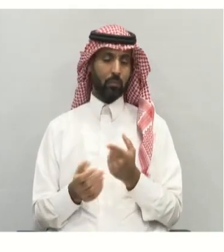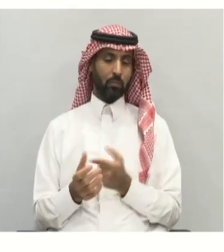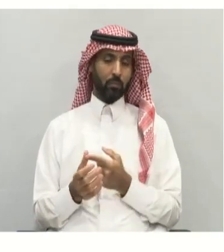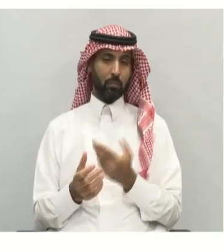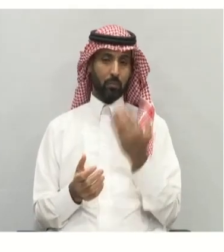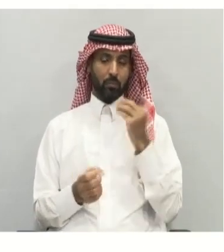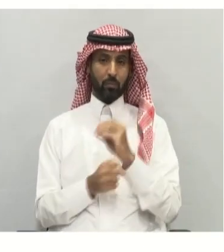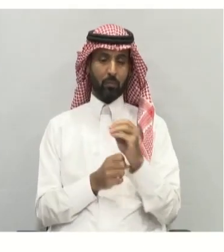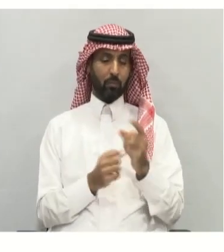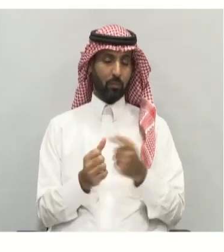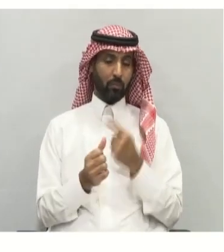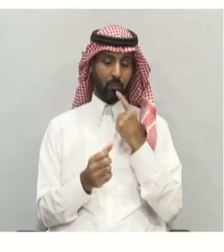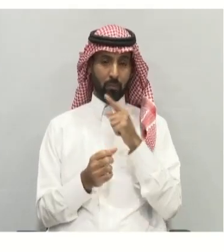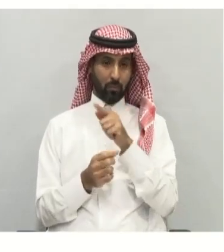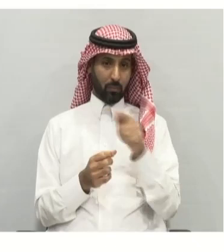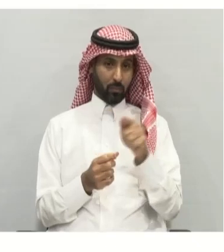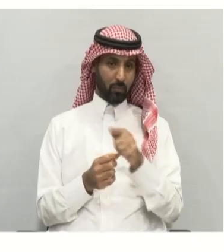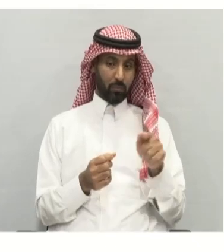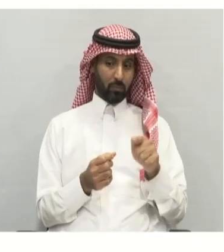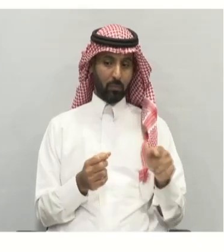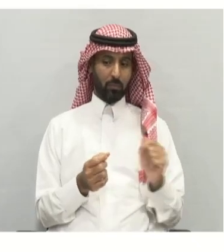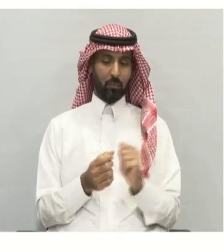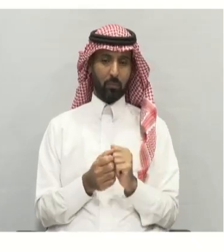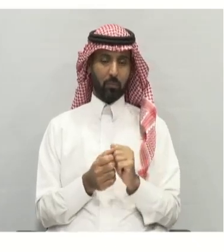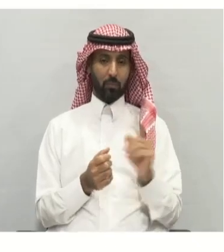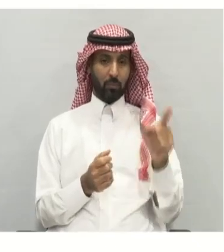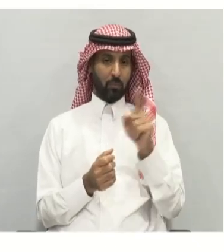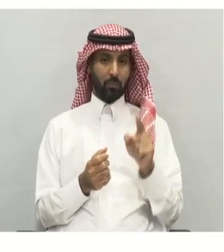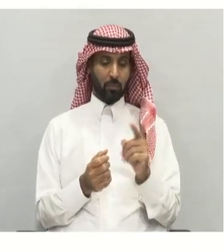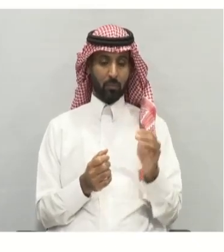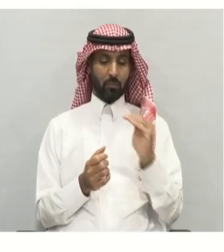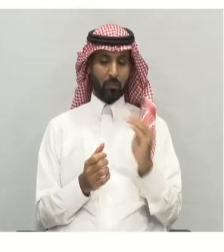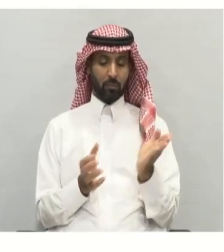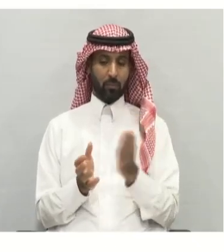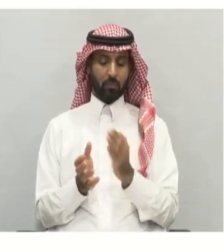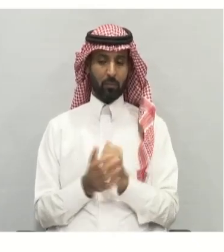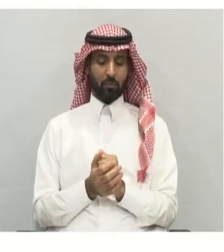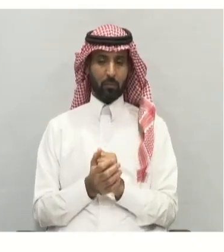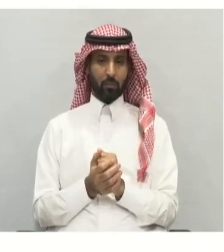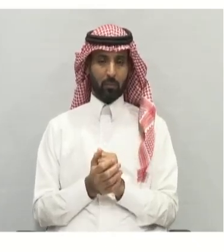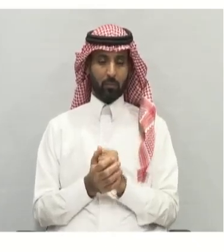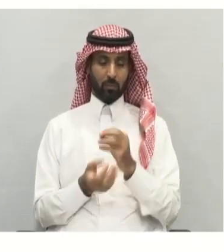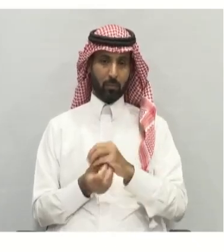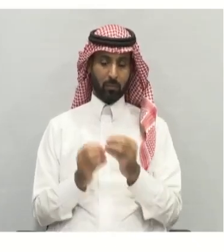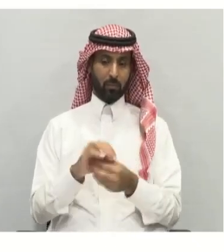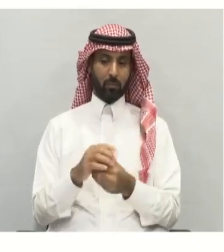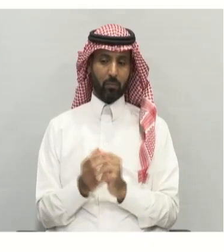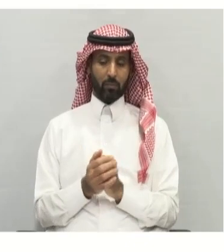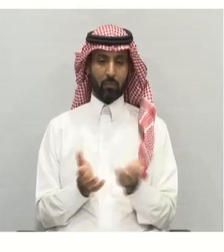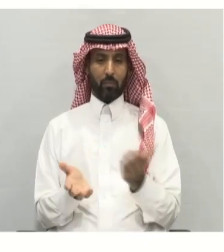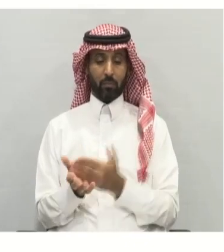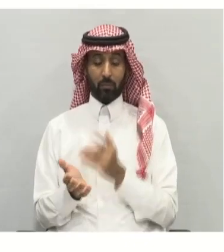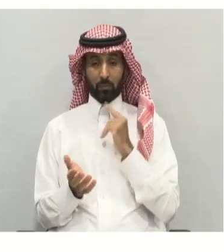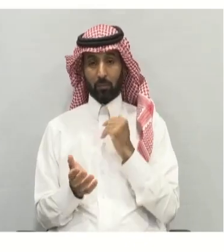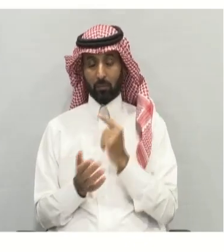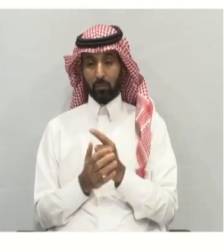we have learned that this underlined either in questions or answers can be changed. And also